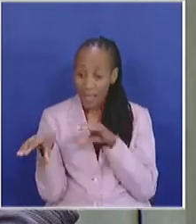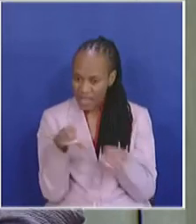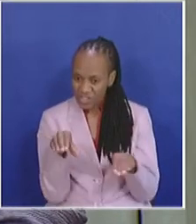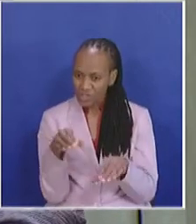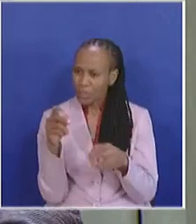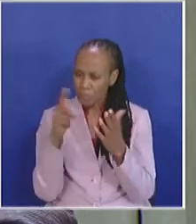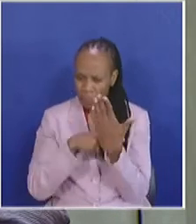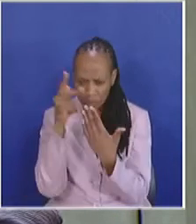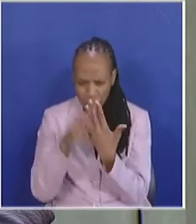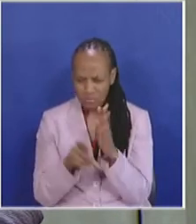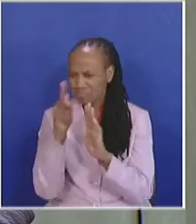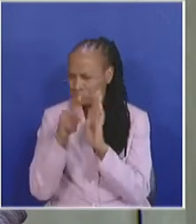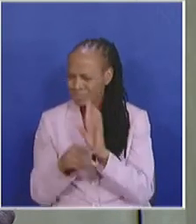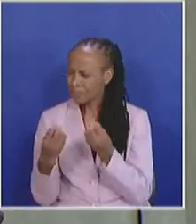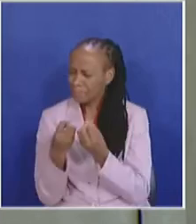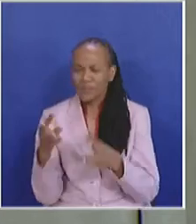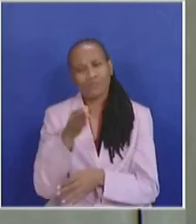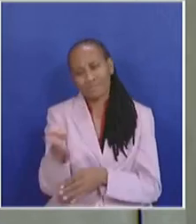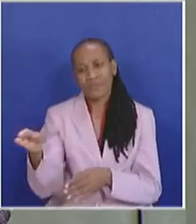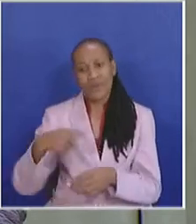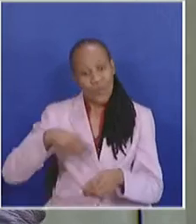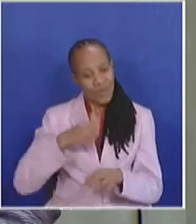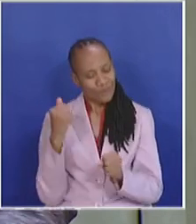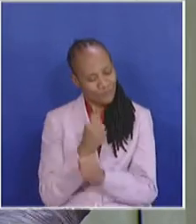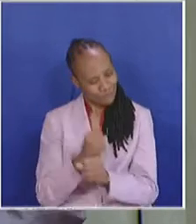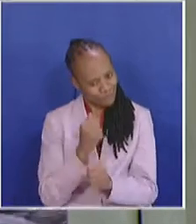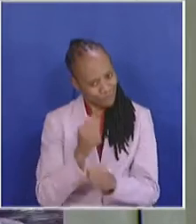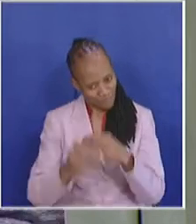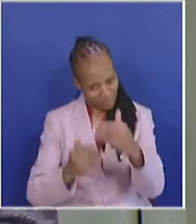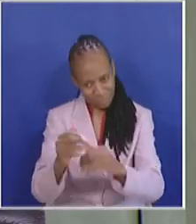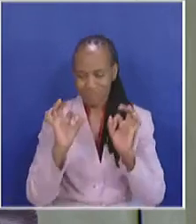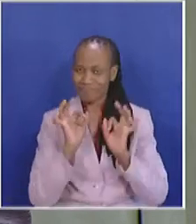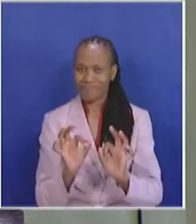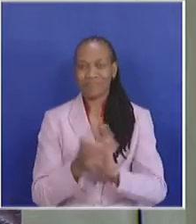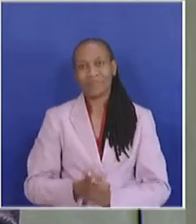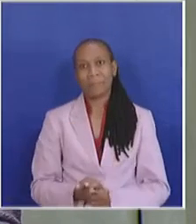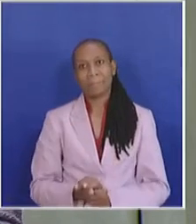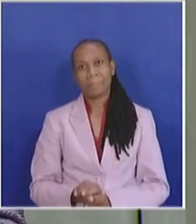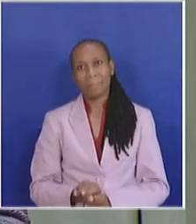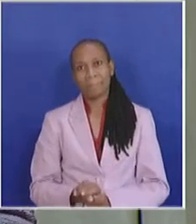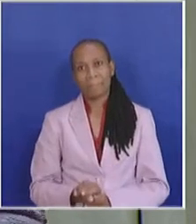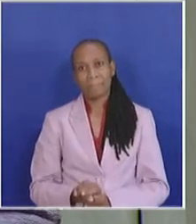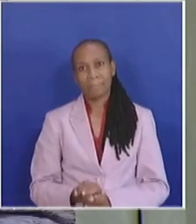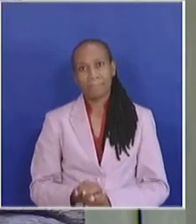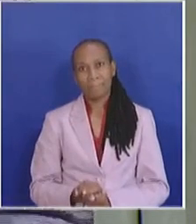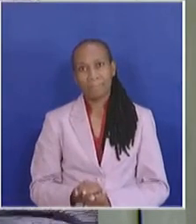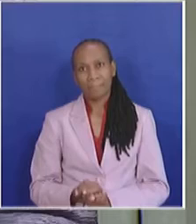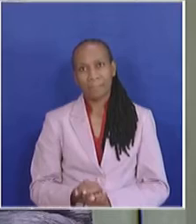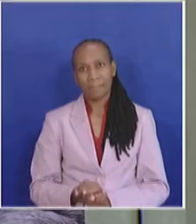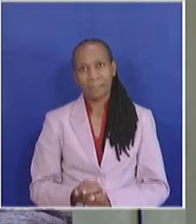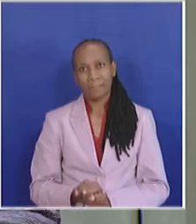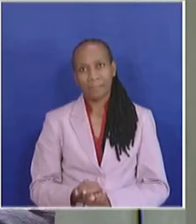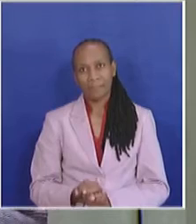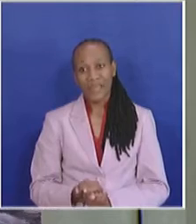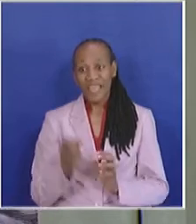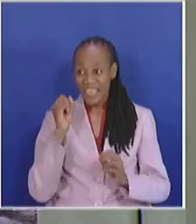happening. Siyaqhuba kakhulu, and if I can start reporting on that, it will mean I'll take your